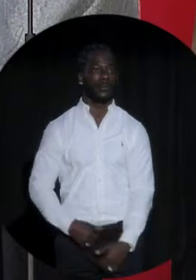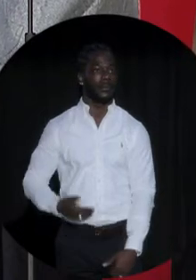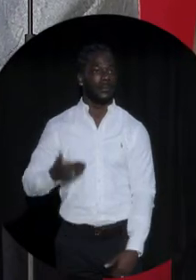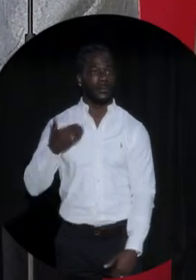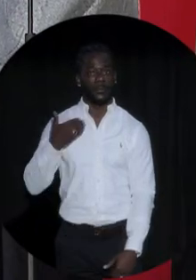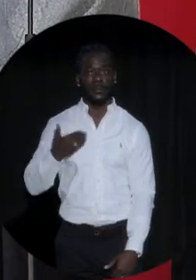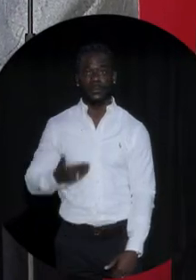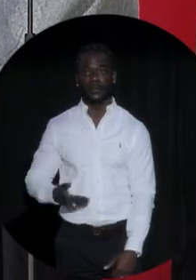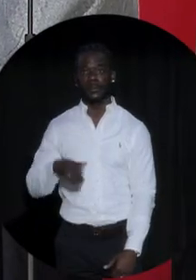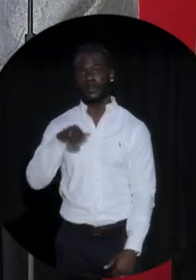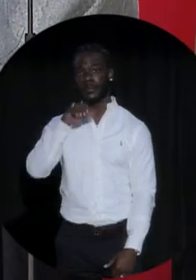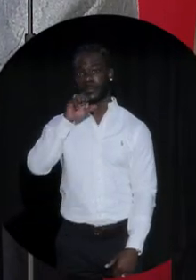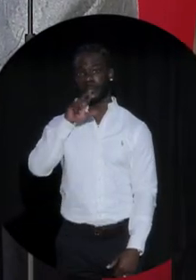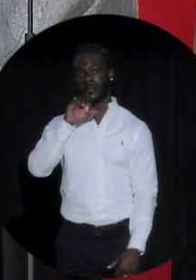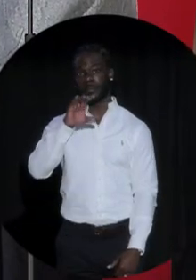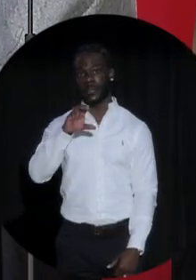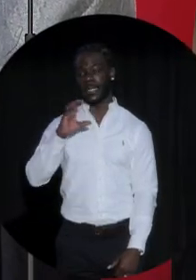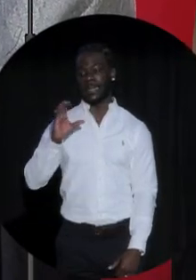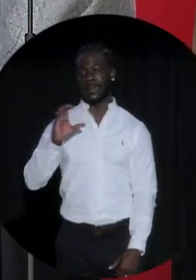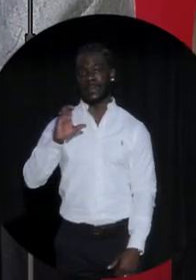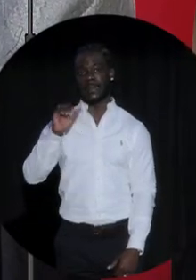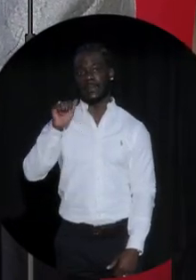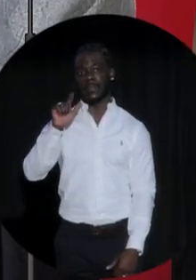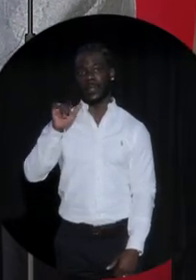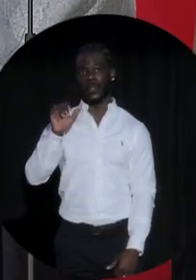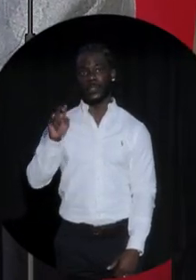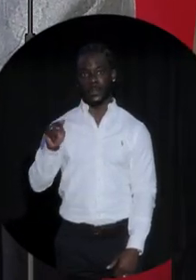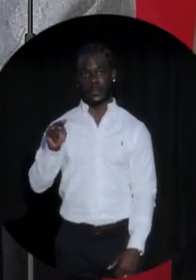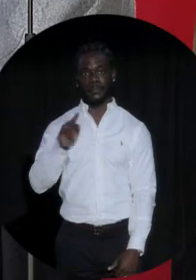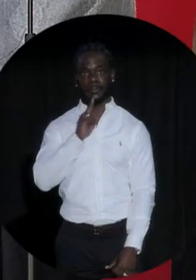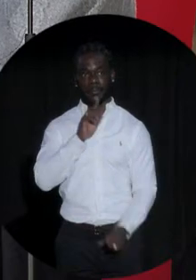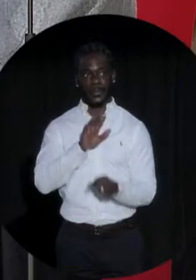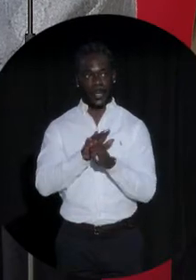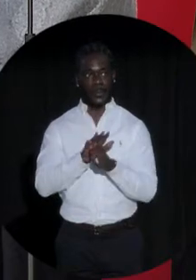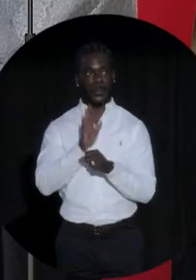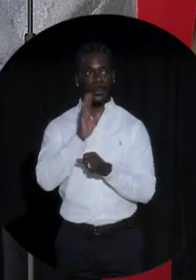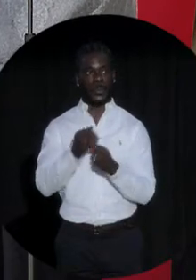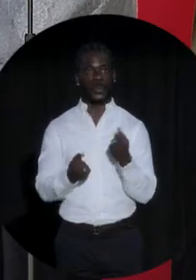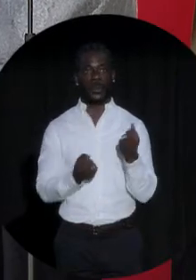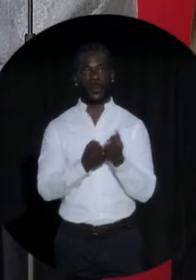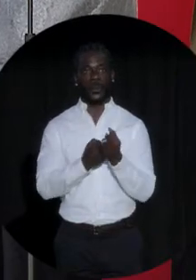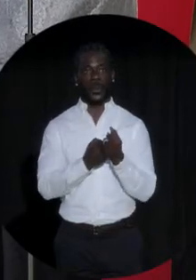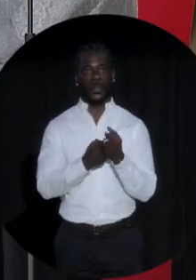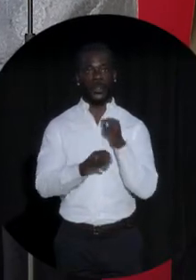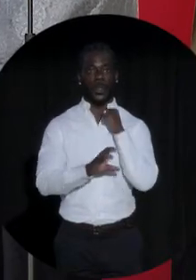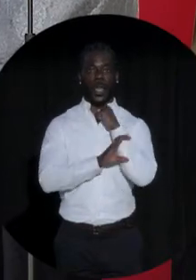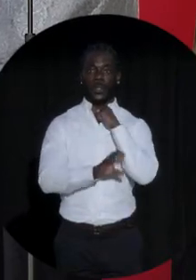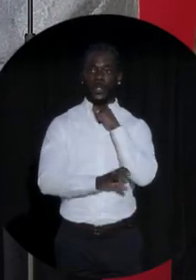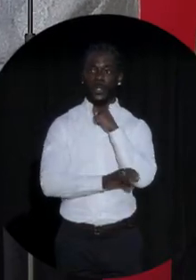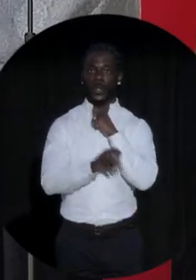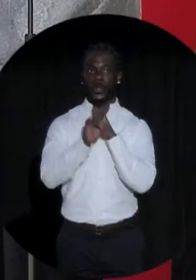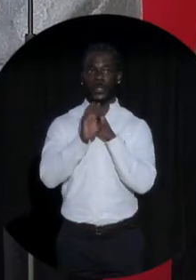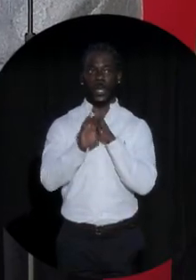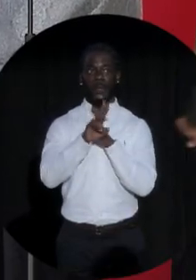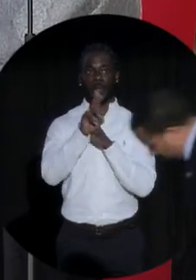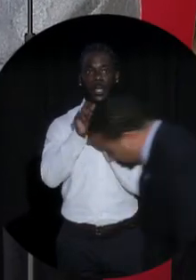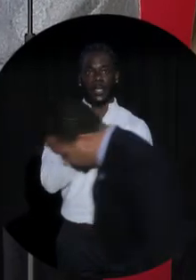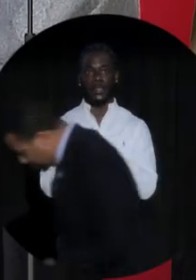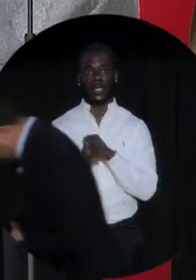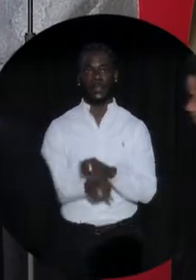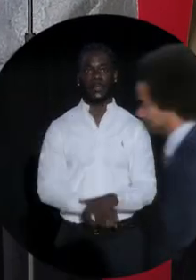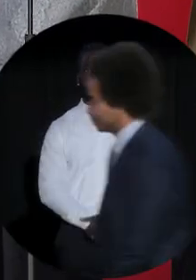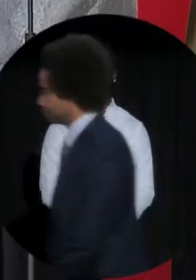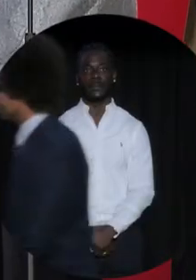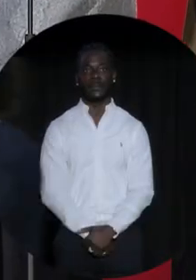I. State your name. Eric C. Olson. Do solemnly swear. Do solemnly swear. That I will support the Constitution of the United States. That I will support the Constitution